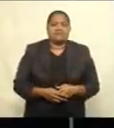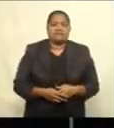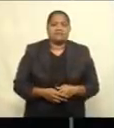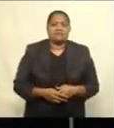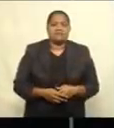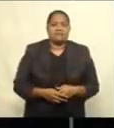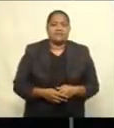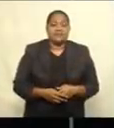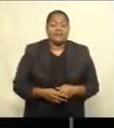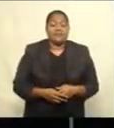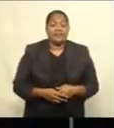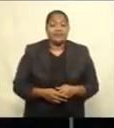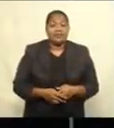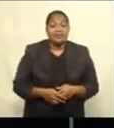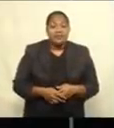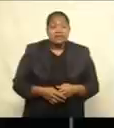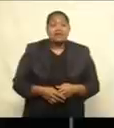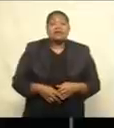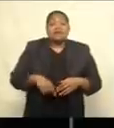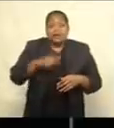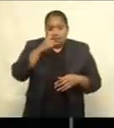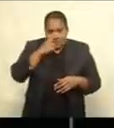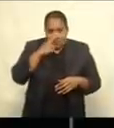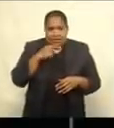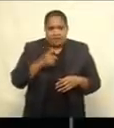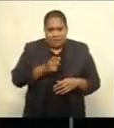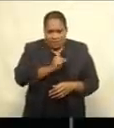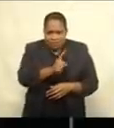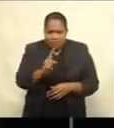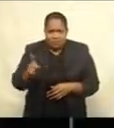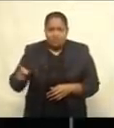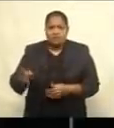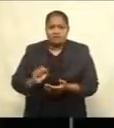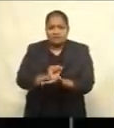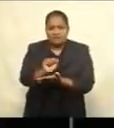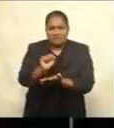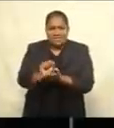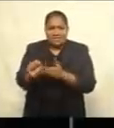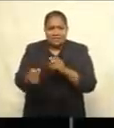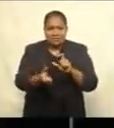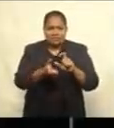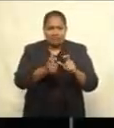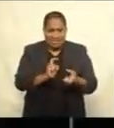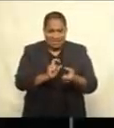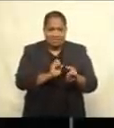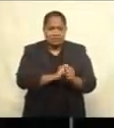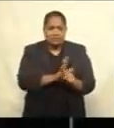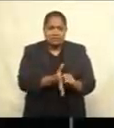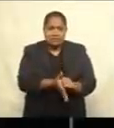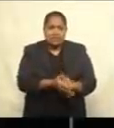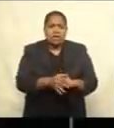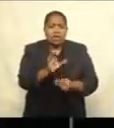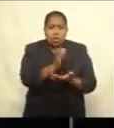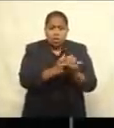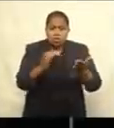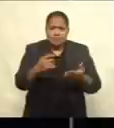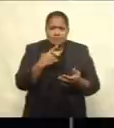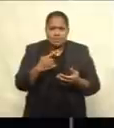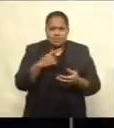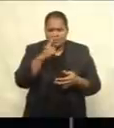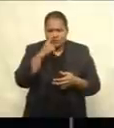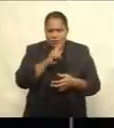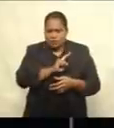Traders are being warned against conditional selling during the COVID-19 crisis. Consumer watchdogs have received reports that shoppers are